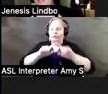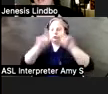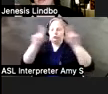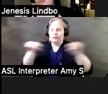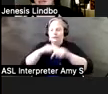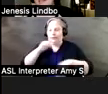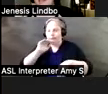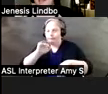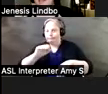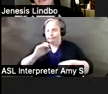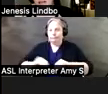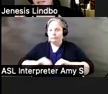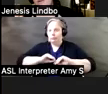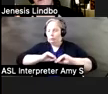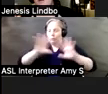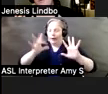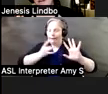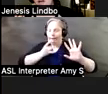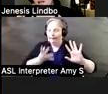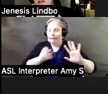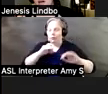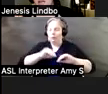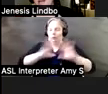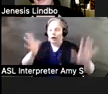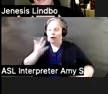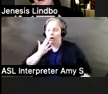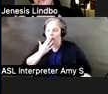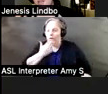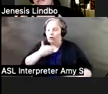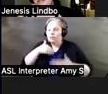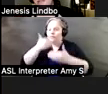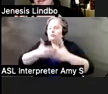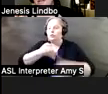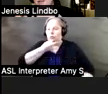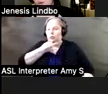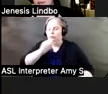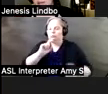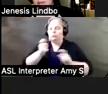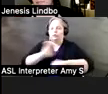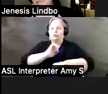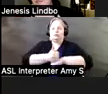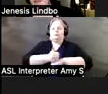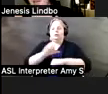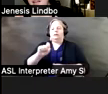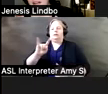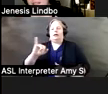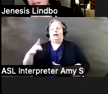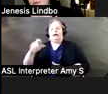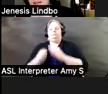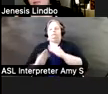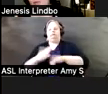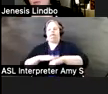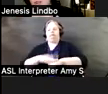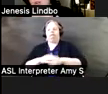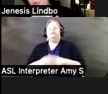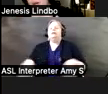hey, there's a bright light or a bright color coming, adjust your settings accordingly. Same